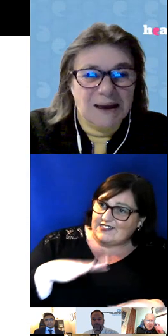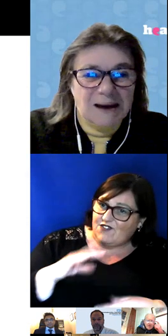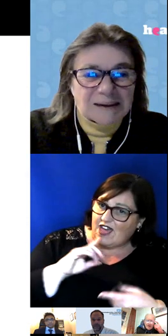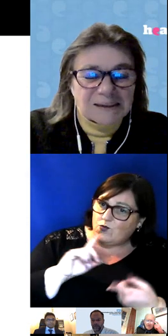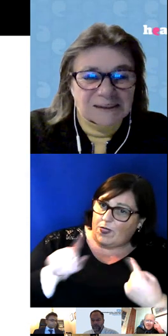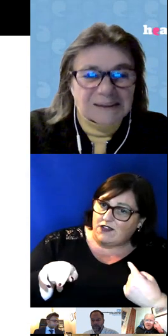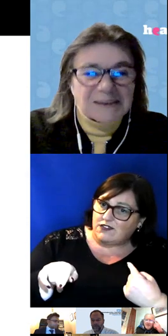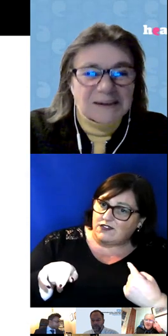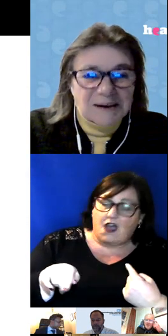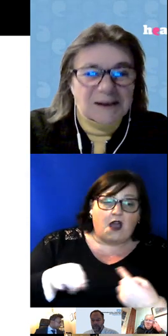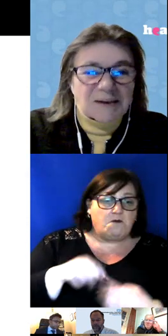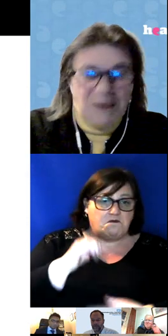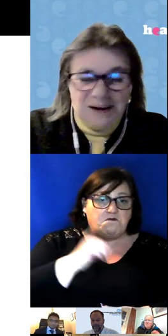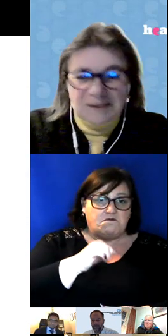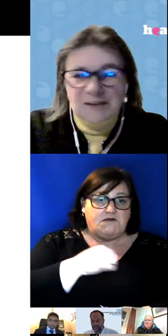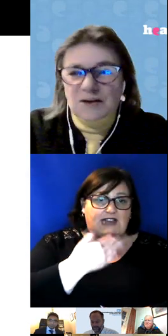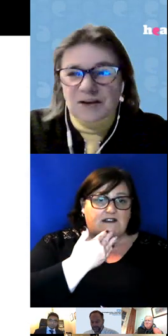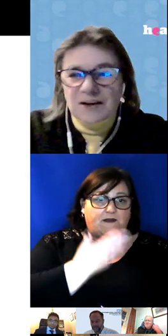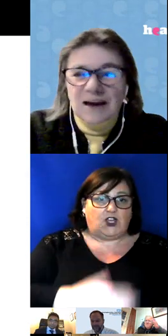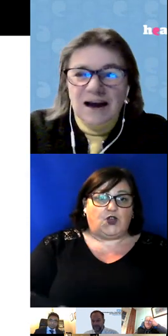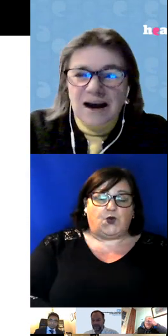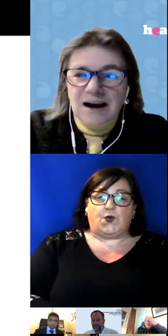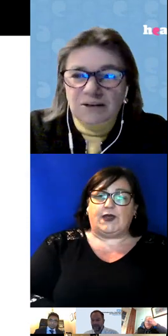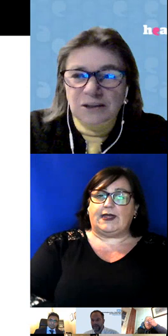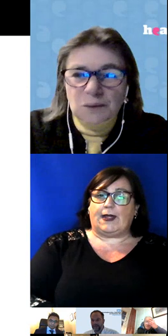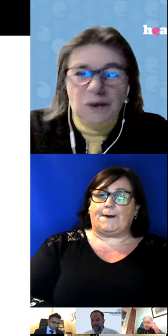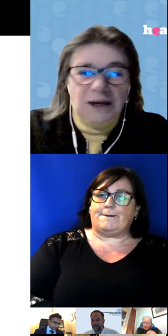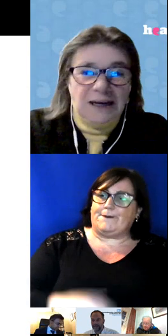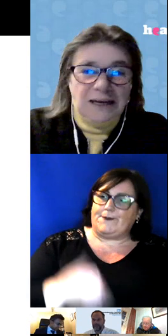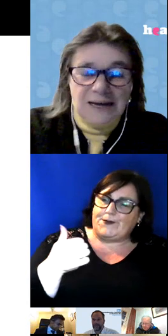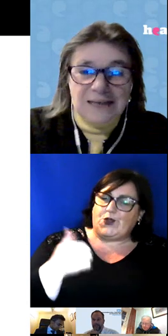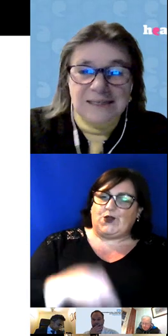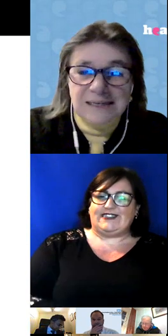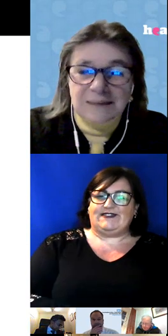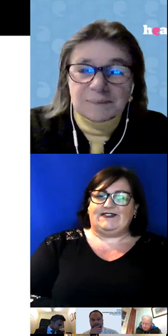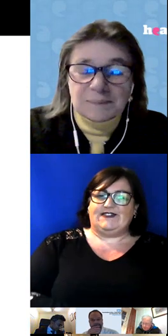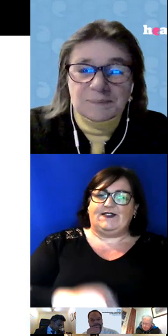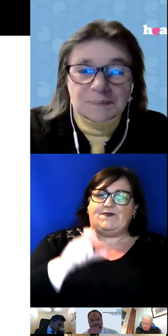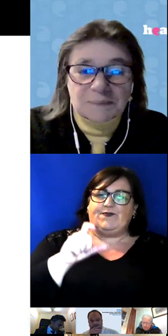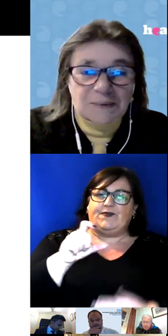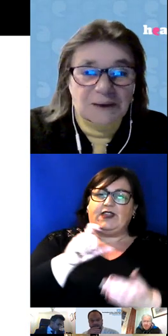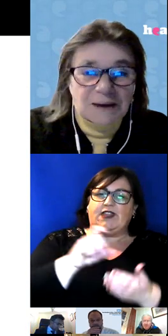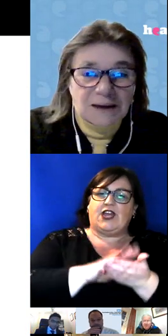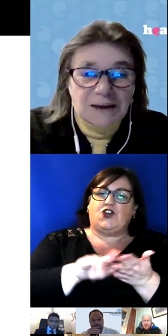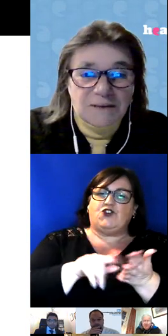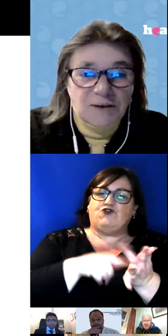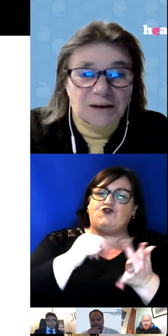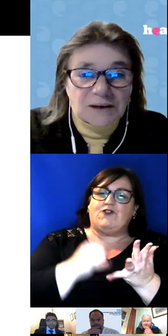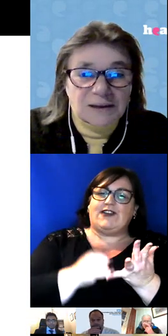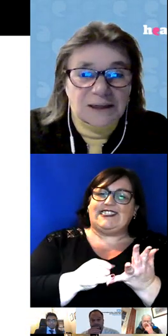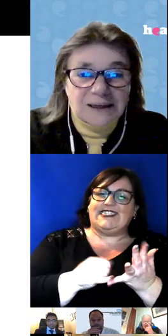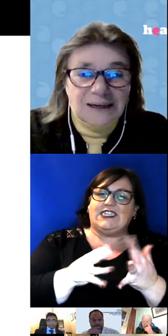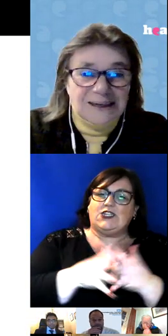Yeah, I think that's more or less okay, Rosie. Yeah, thank you. Great, good. Chris Wardley, next.